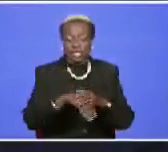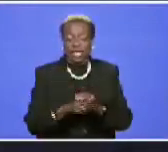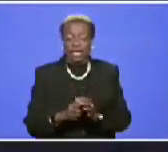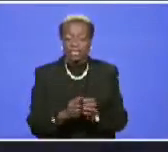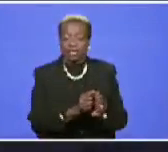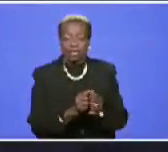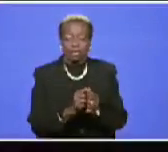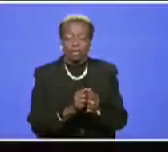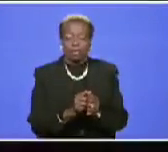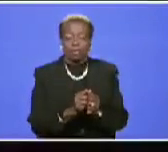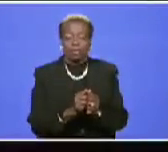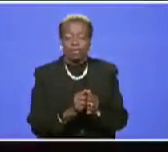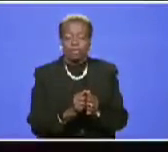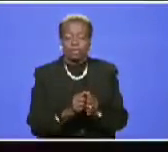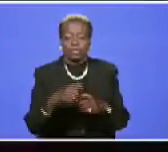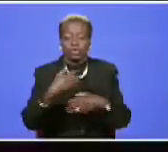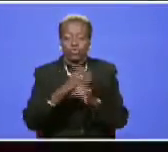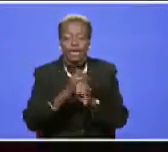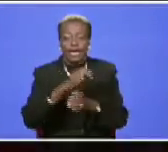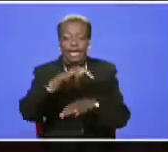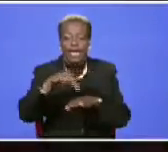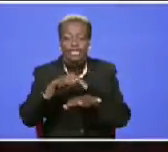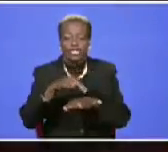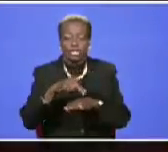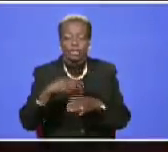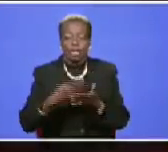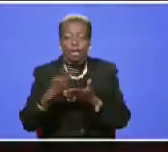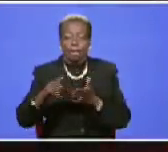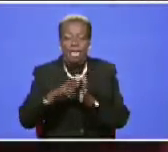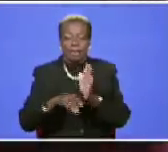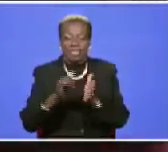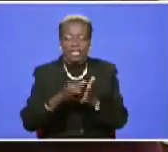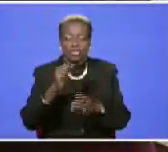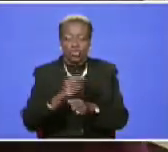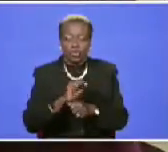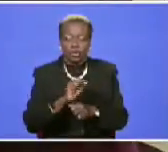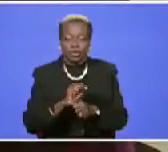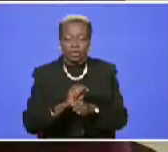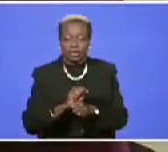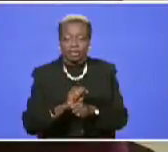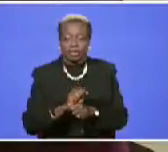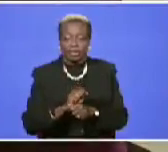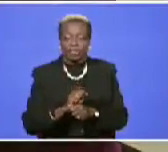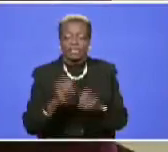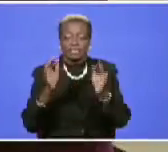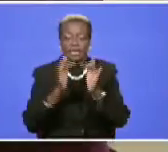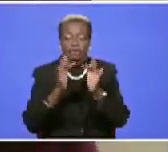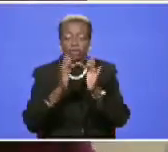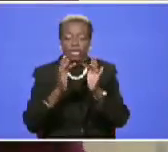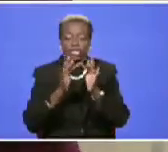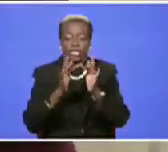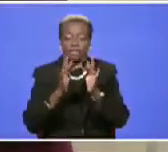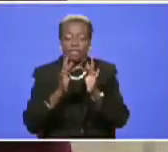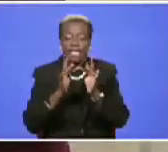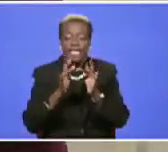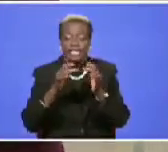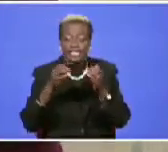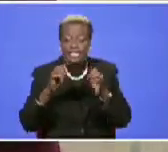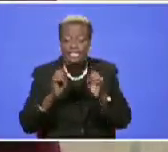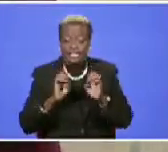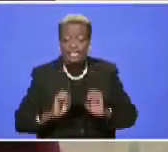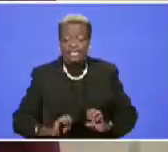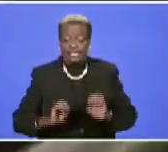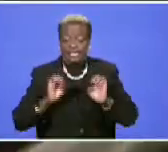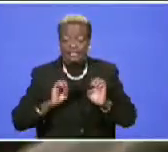national payment network. Well, Joe says the technology uses existing and its own wireless connection to connect